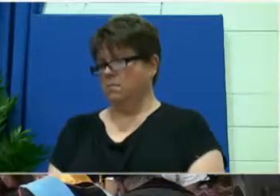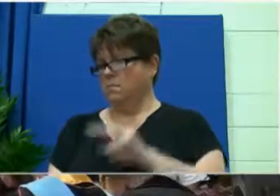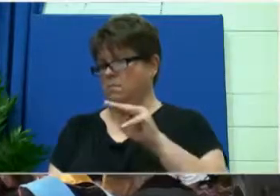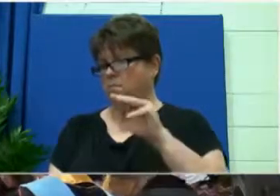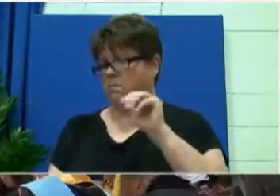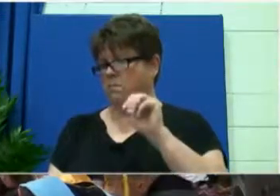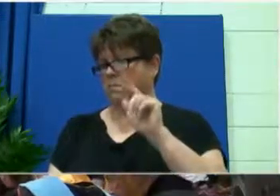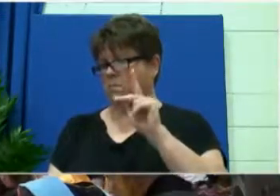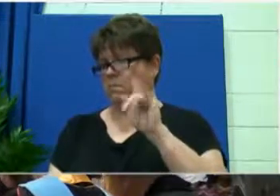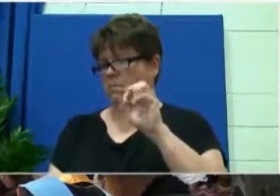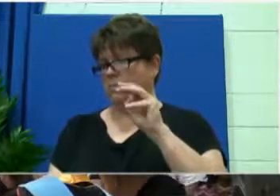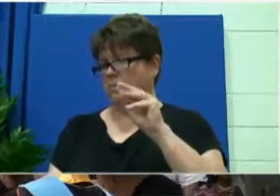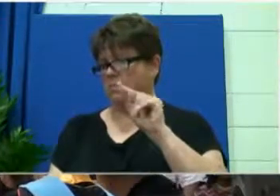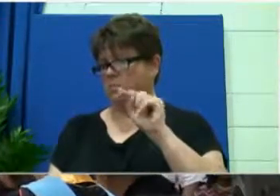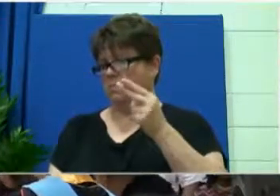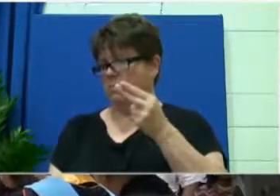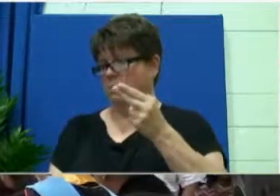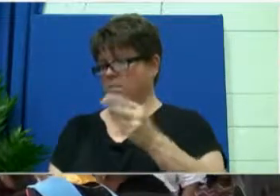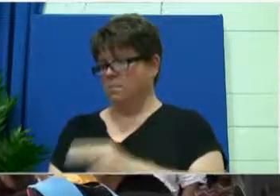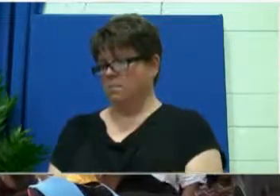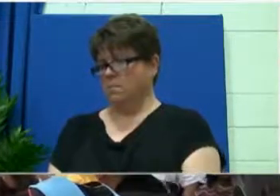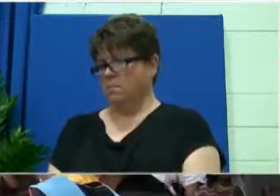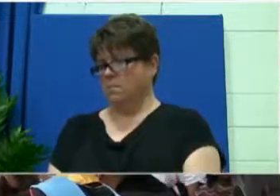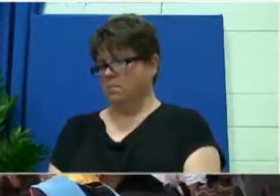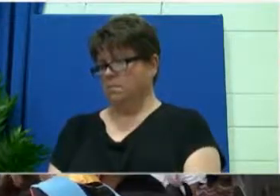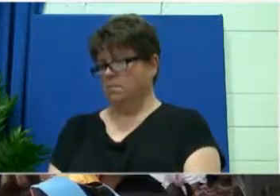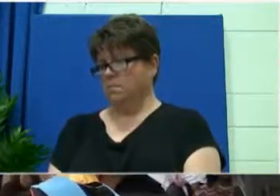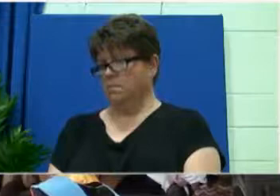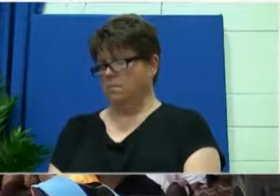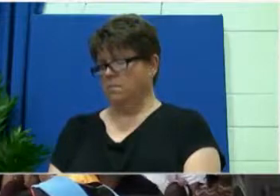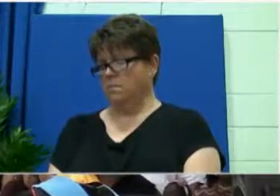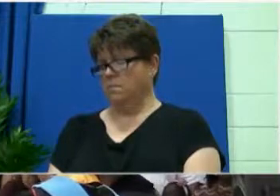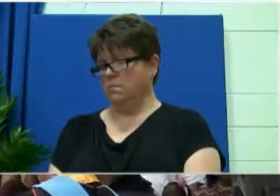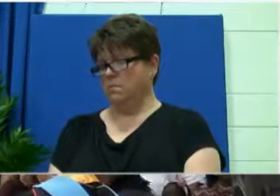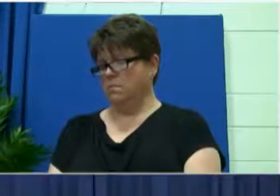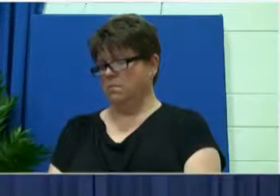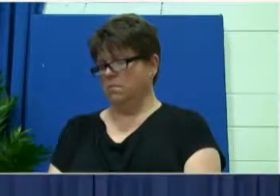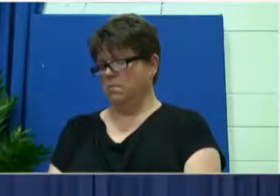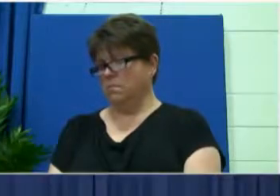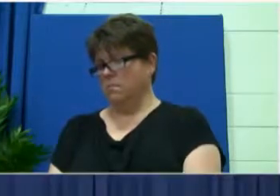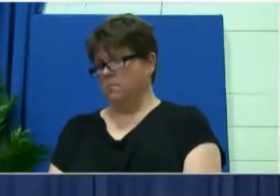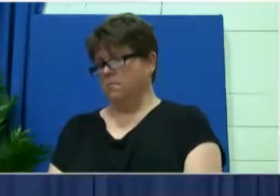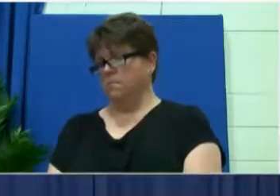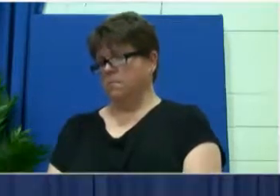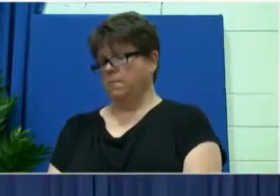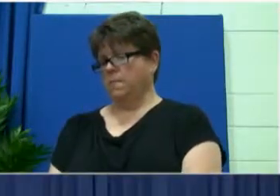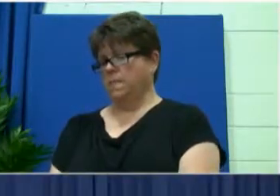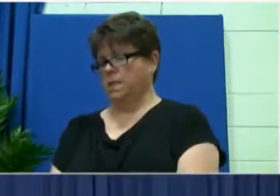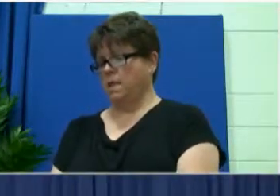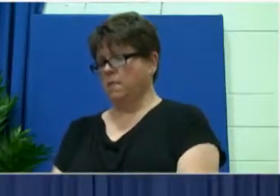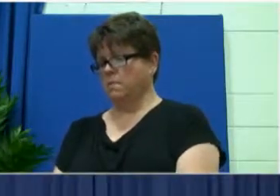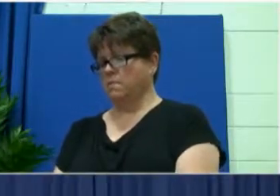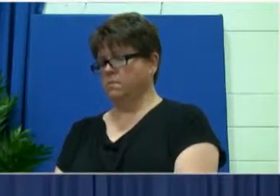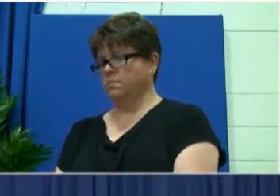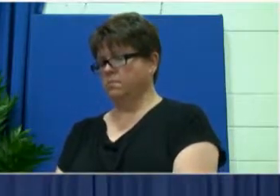Mackenzie J. Smith, magna cum laude, Phi Theta Kappa, Associate in Science.